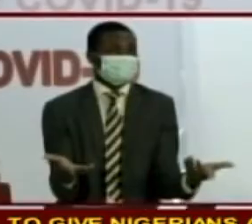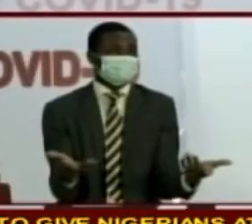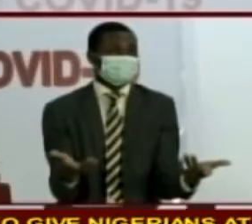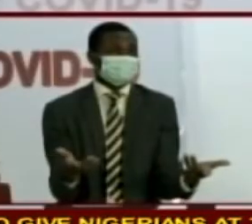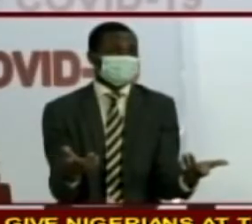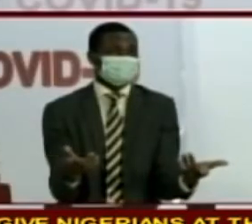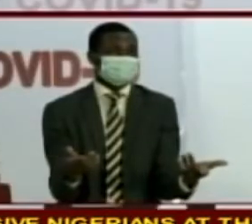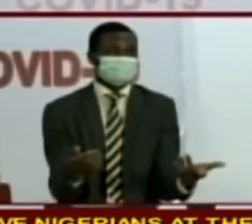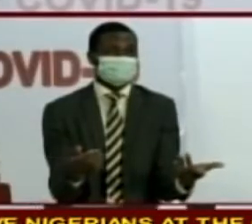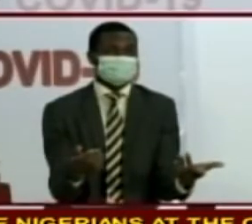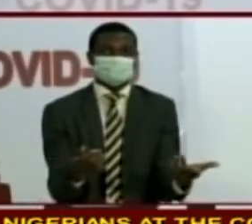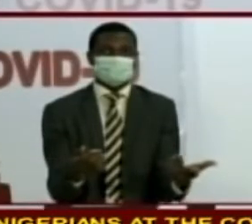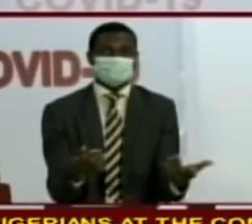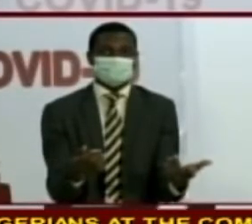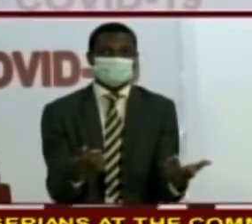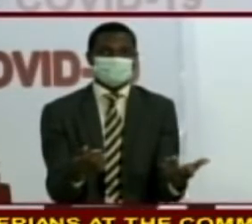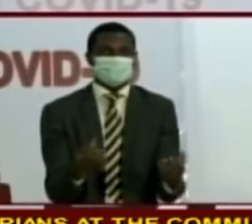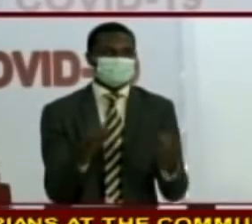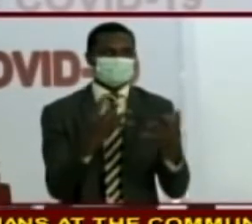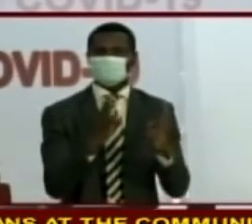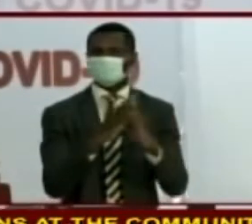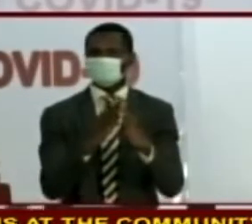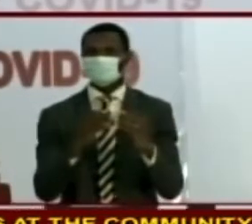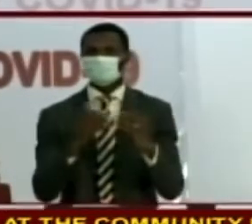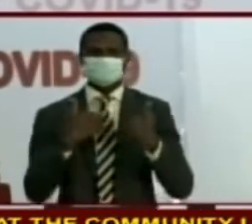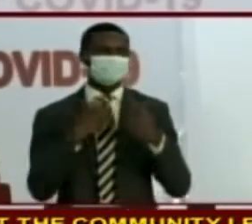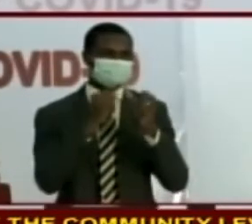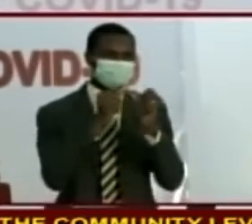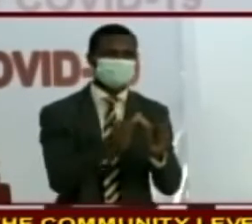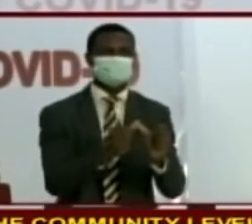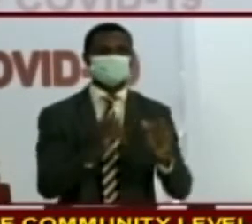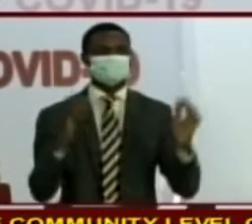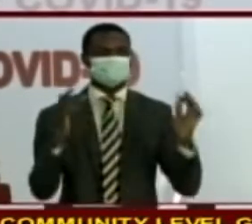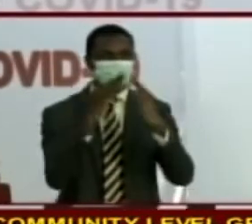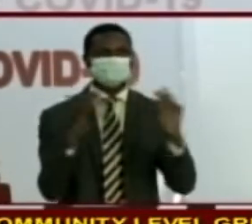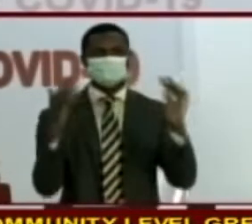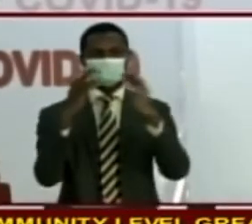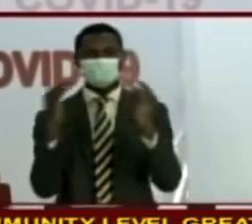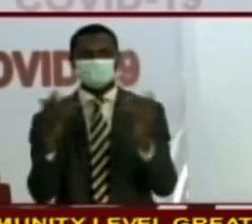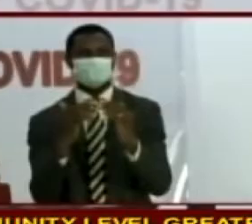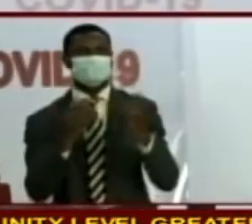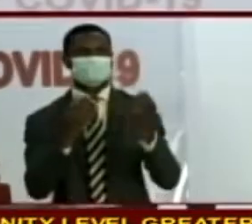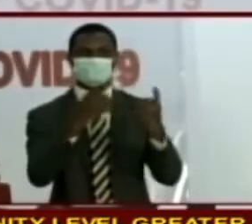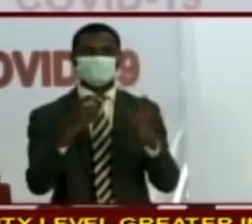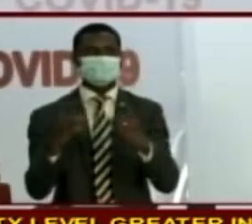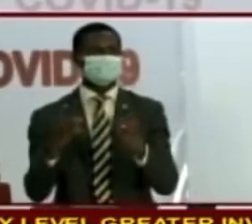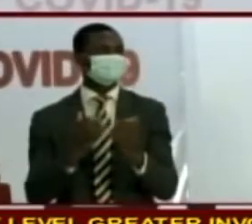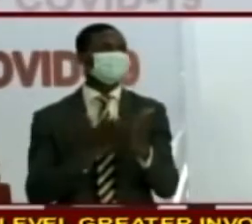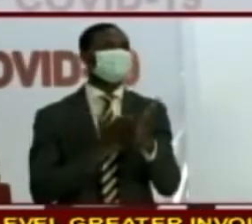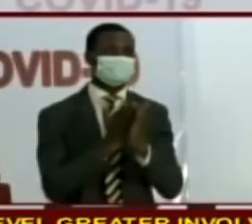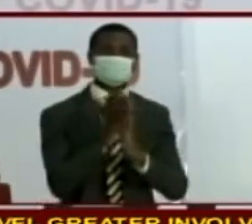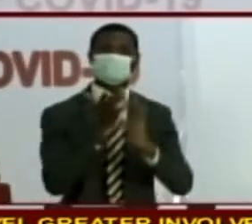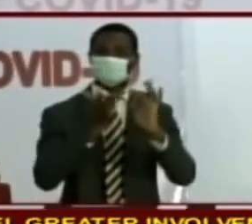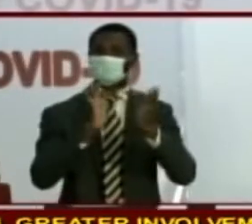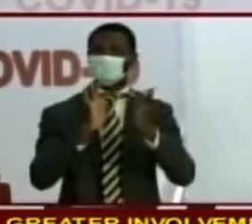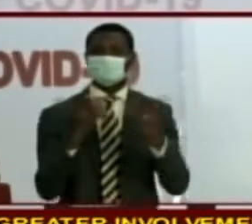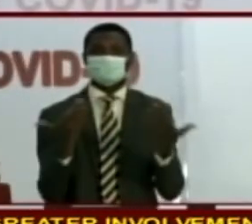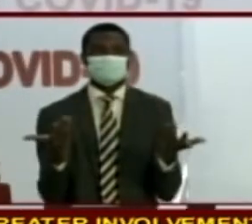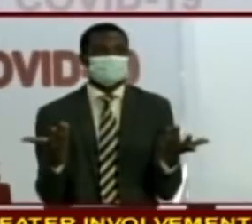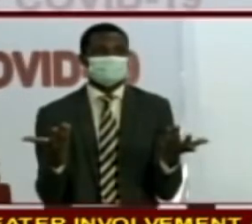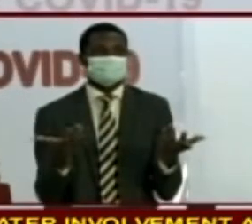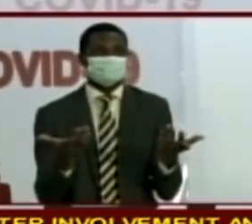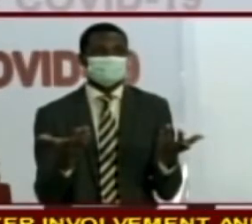non-aligned nations. And we continue to have conferences of the National Economic Council